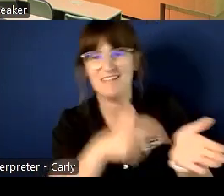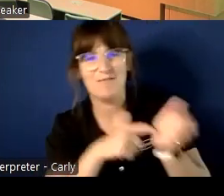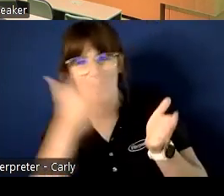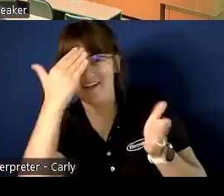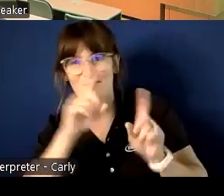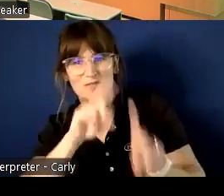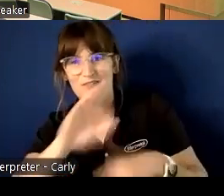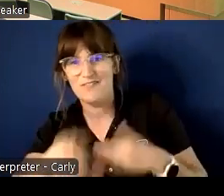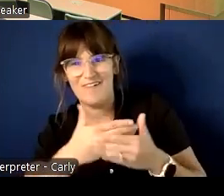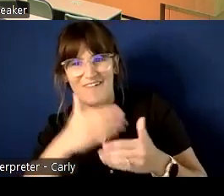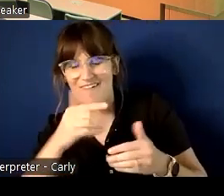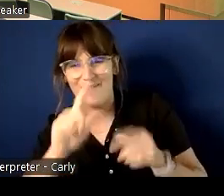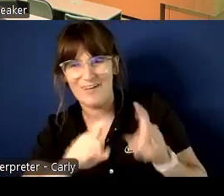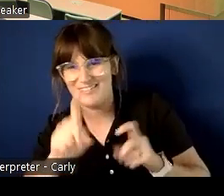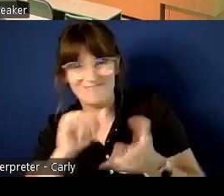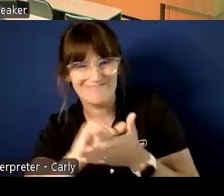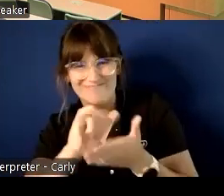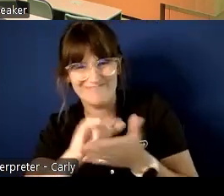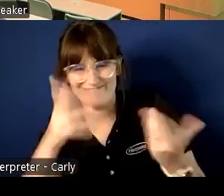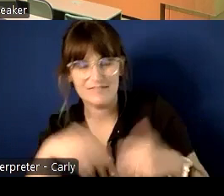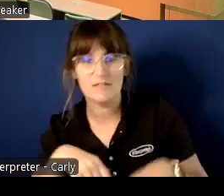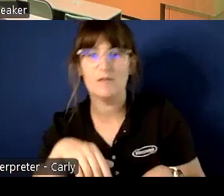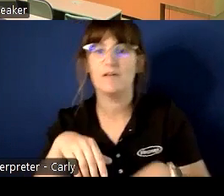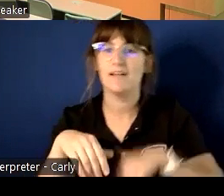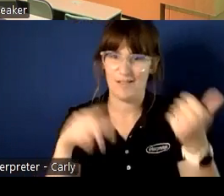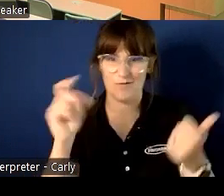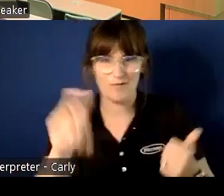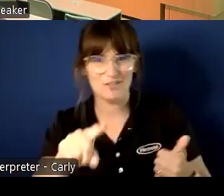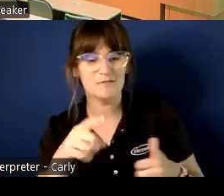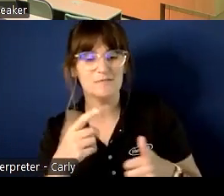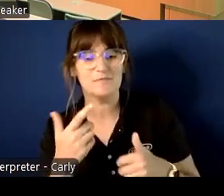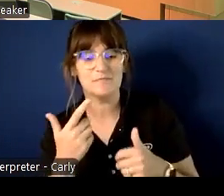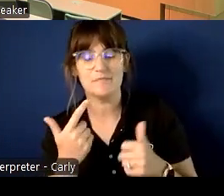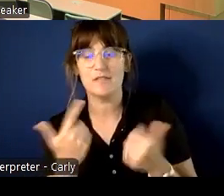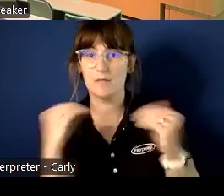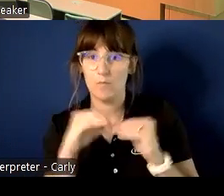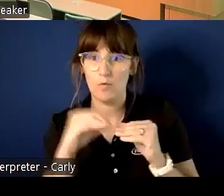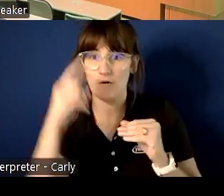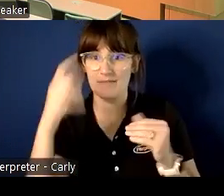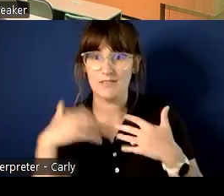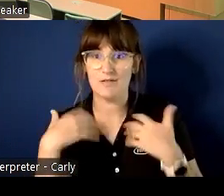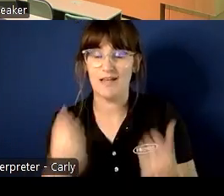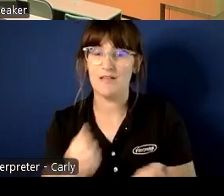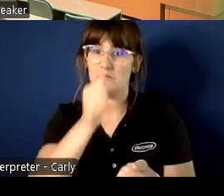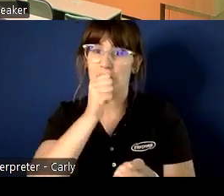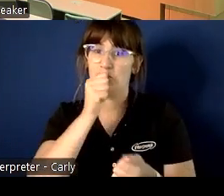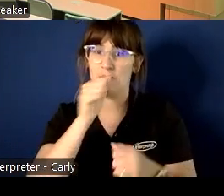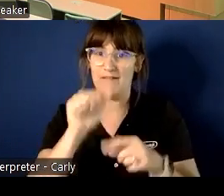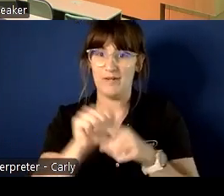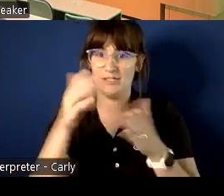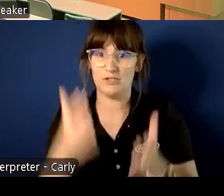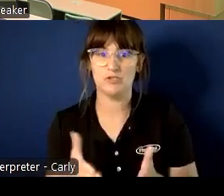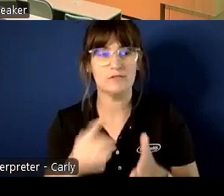to all questions. Now, here's another one. Yeah. As more mental health private practitioners are choosing not to